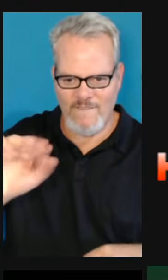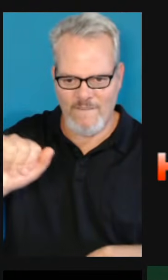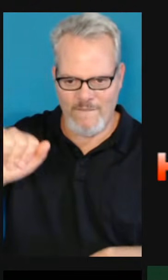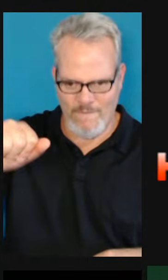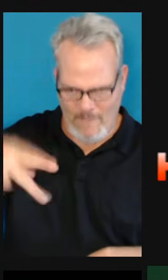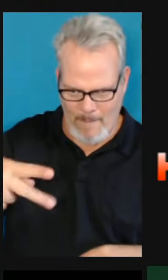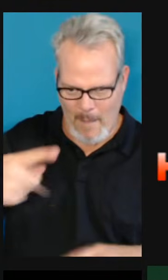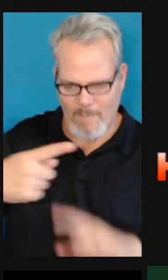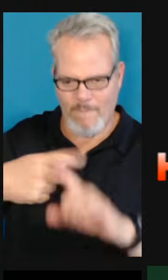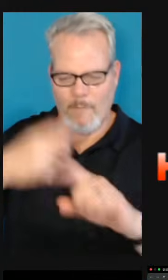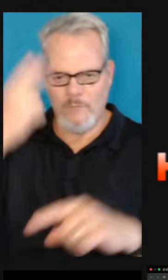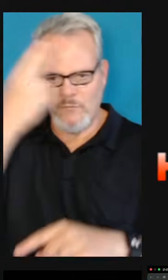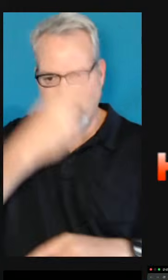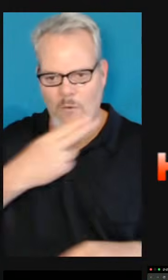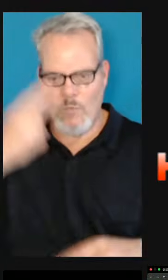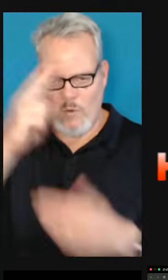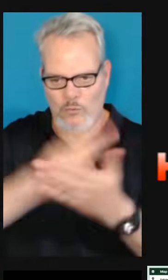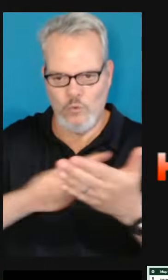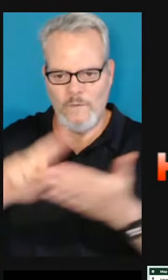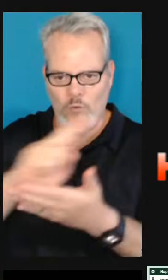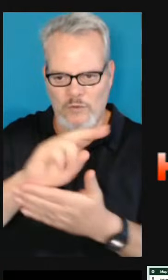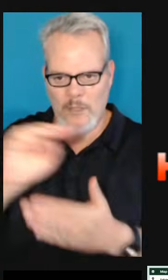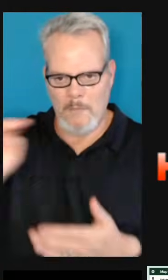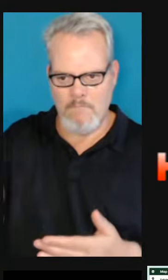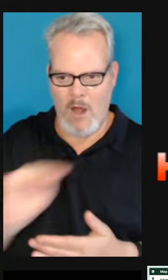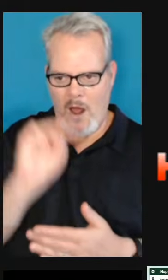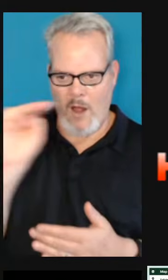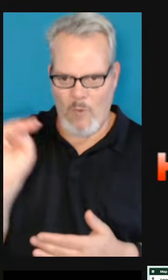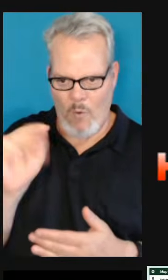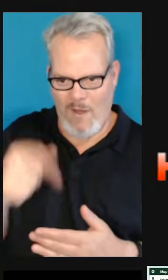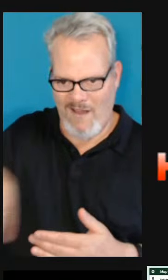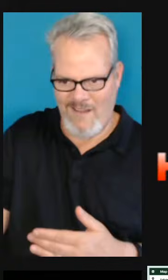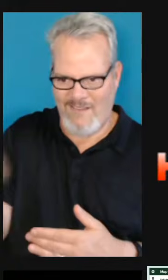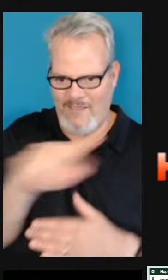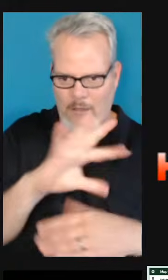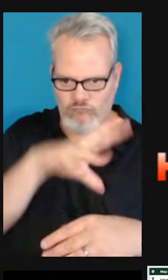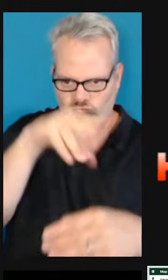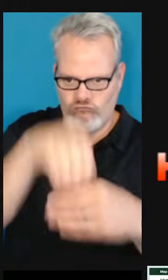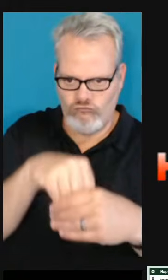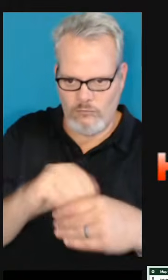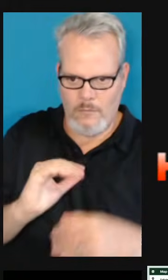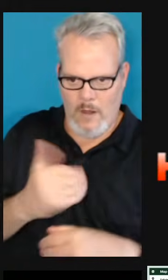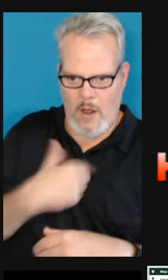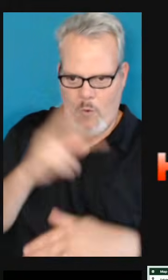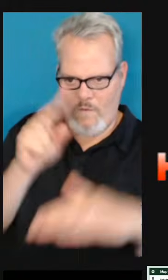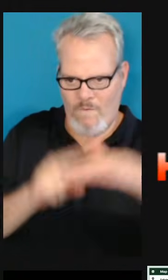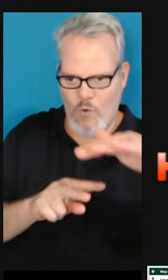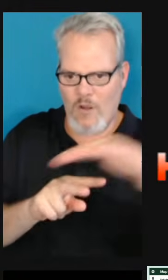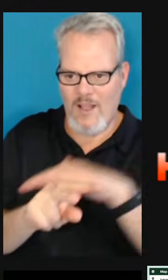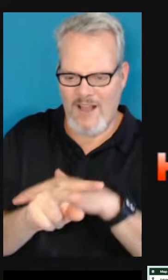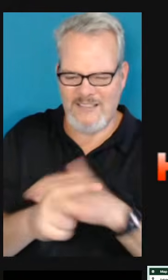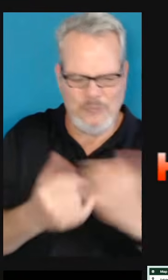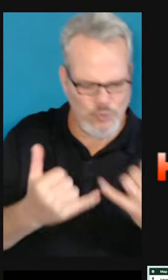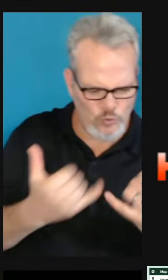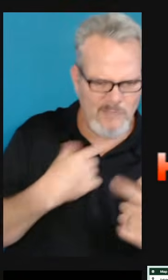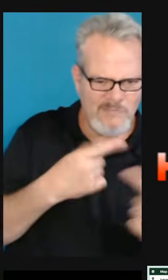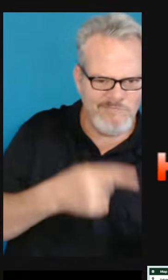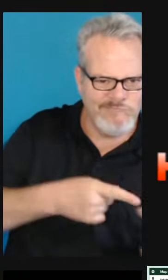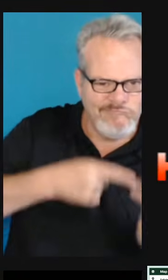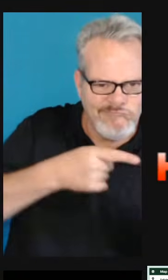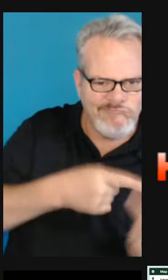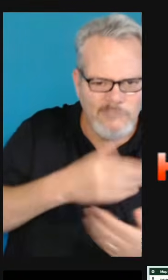Manoa for their forecast dashboard here. And this thing has had a few issues today. Let's see if I can get it to